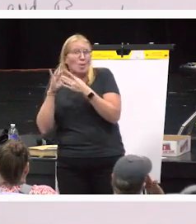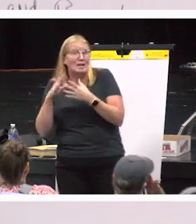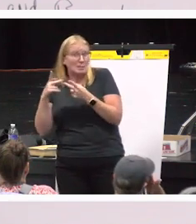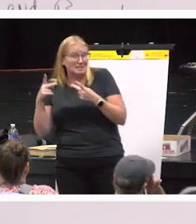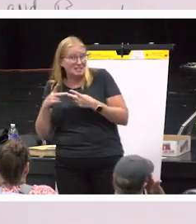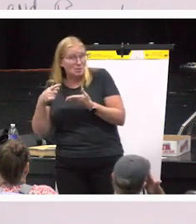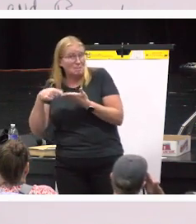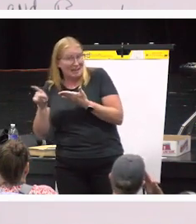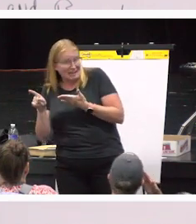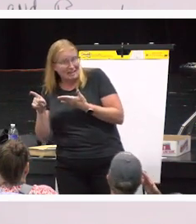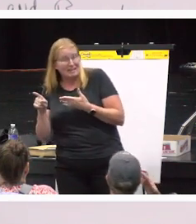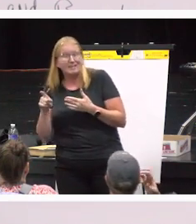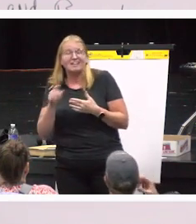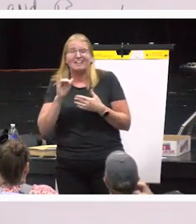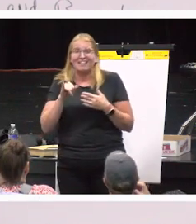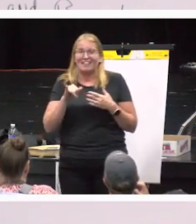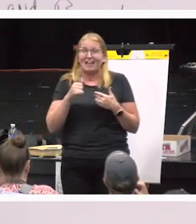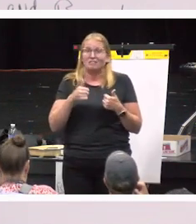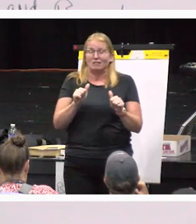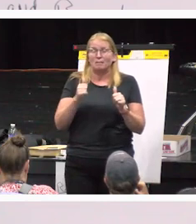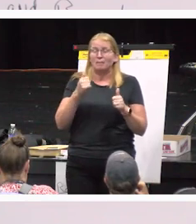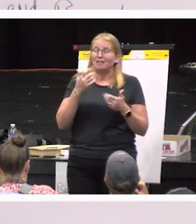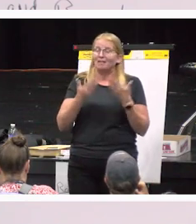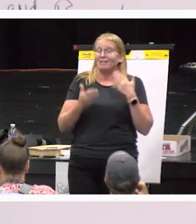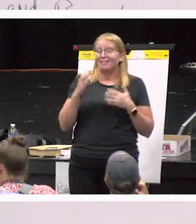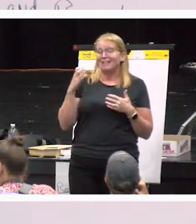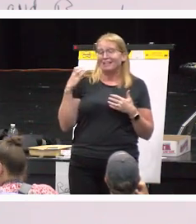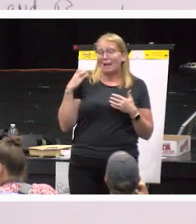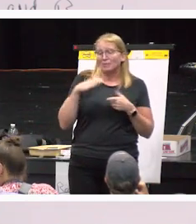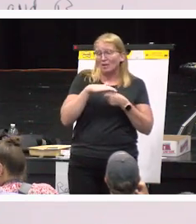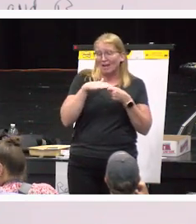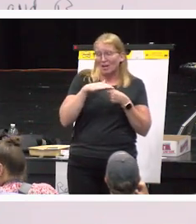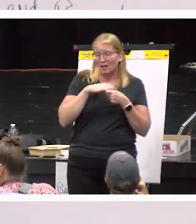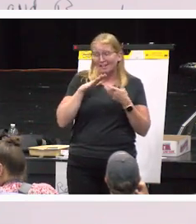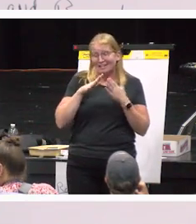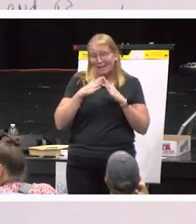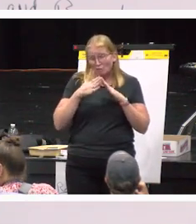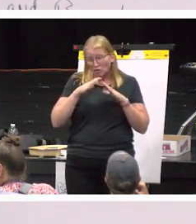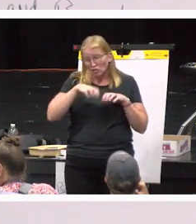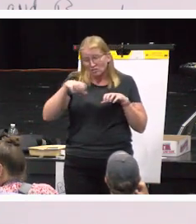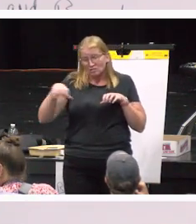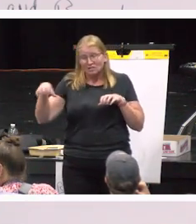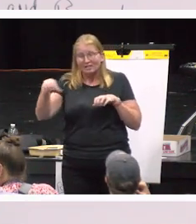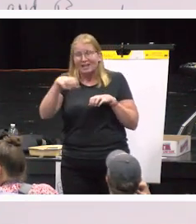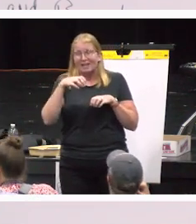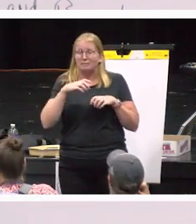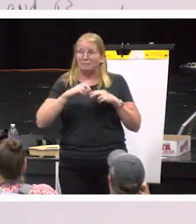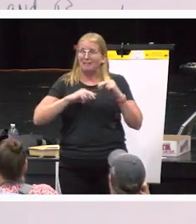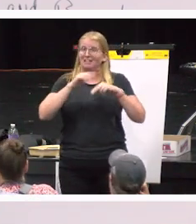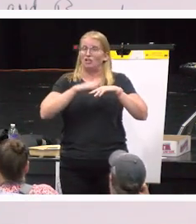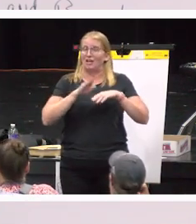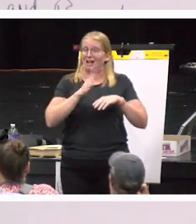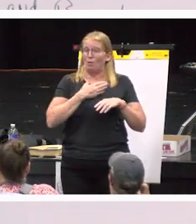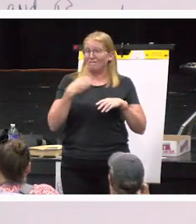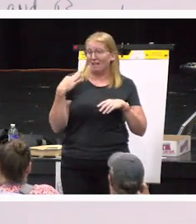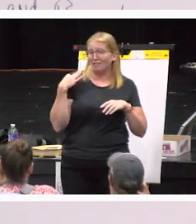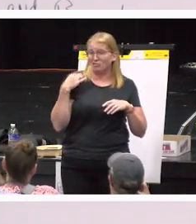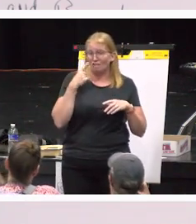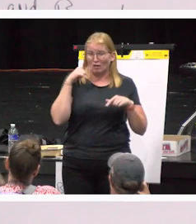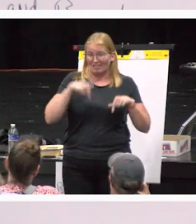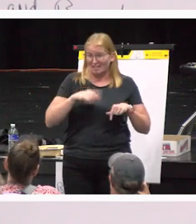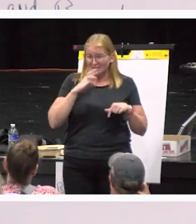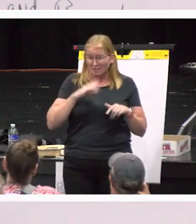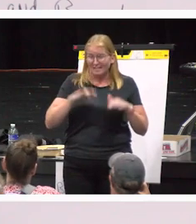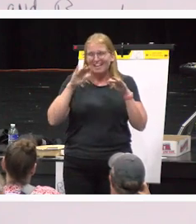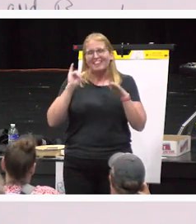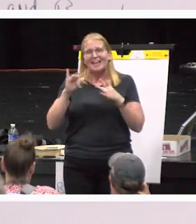effort could feature the revival of the capital area neighborhoods and build off of volunteer response from this flood. This volunteer network would be organized ahead